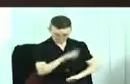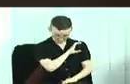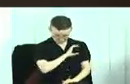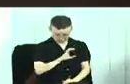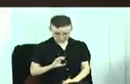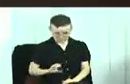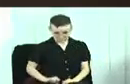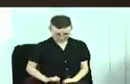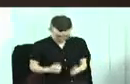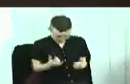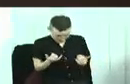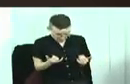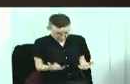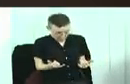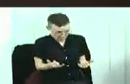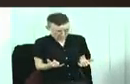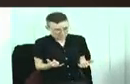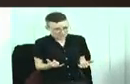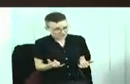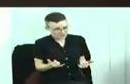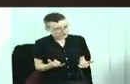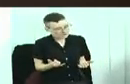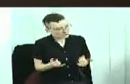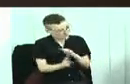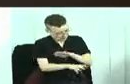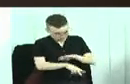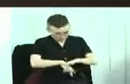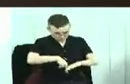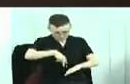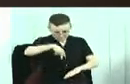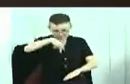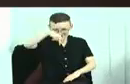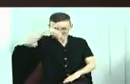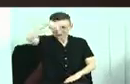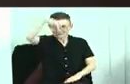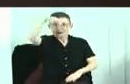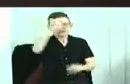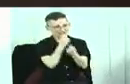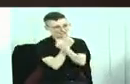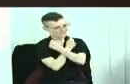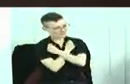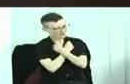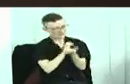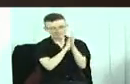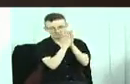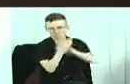in the present, resurrected to be love made real for others.